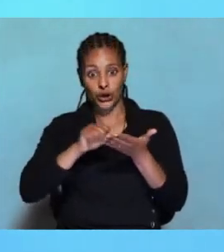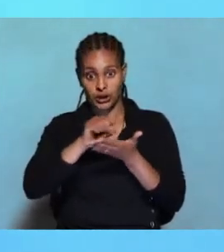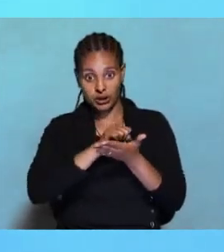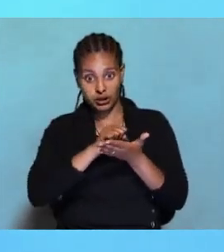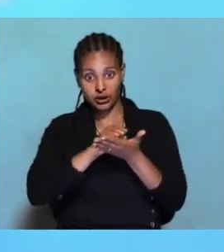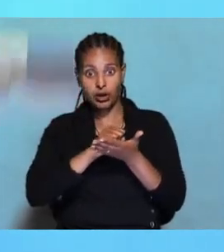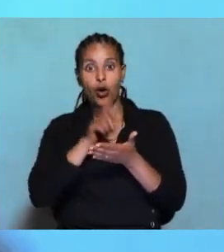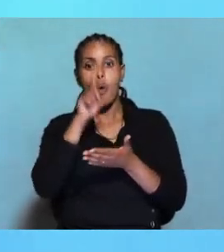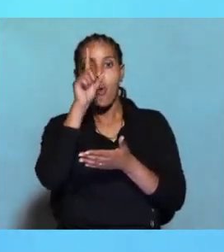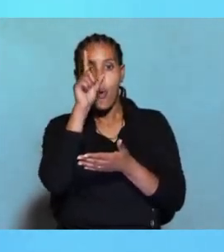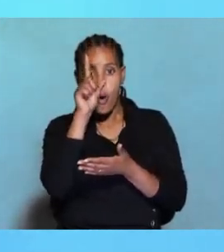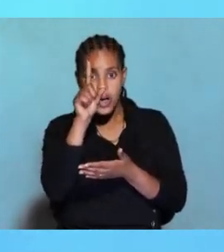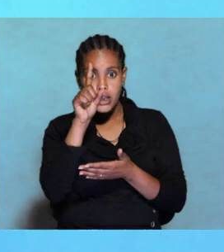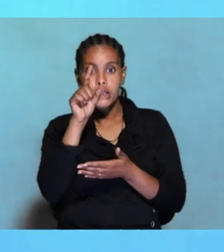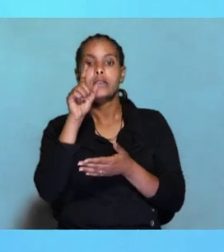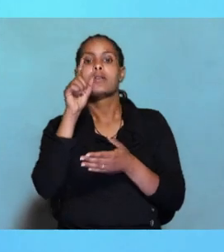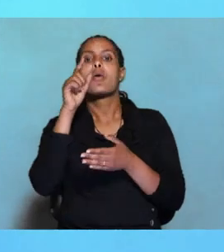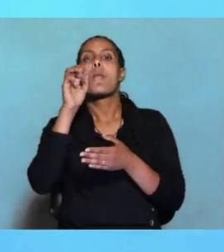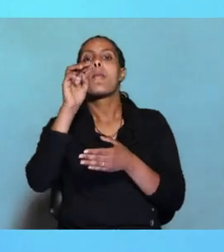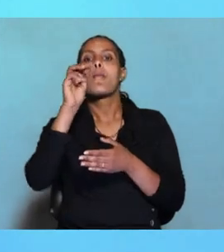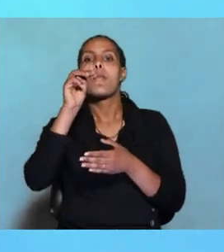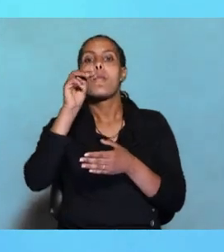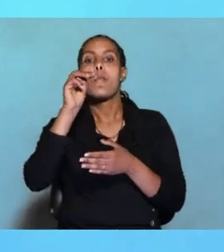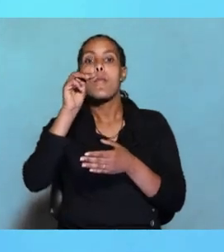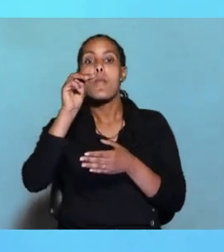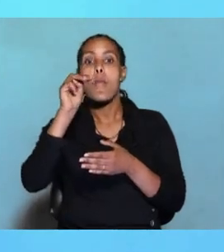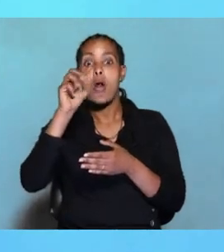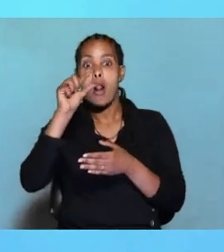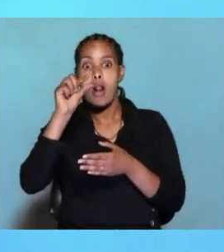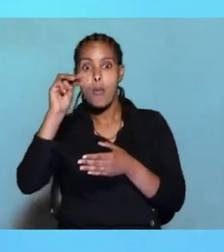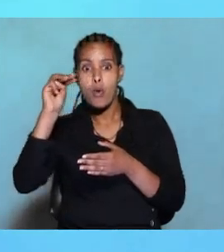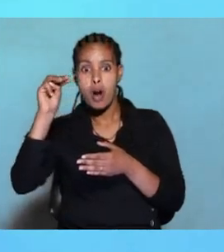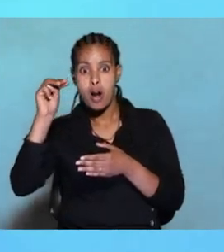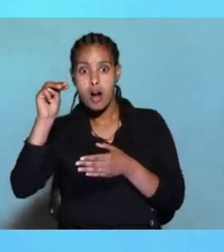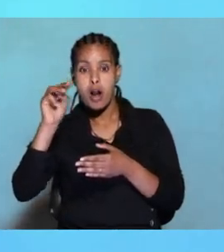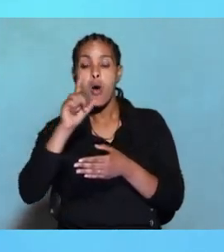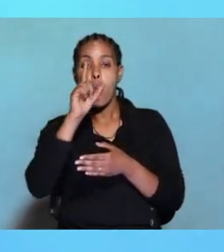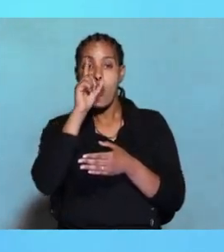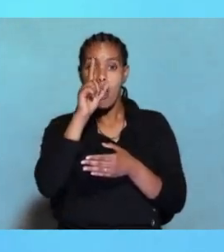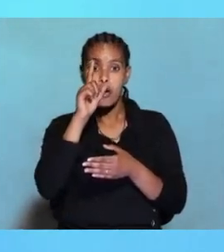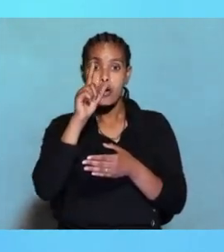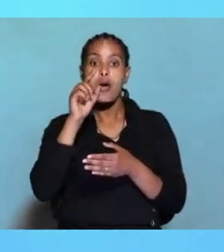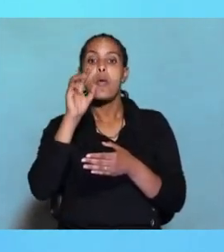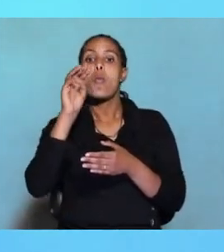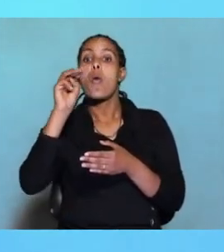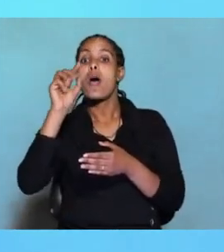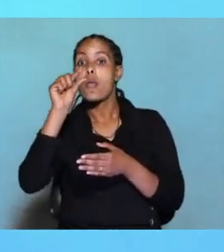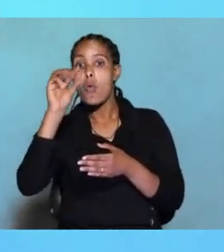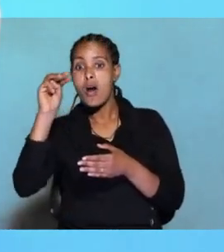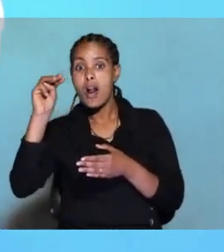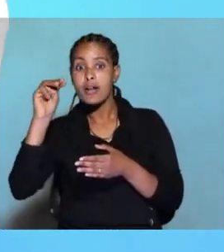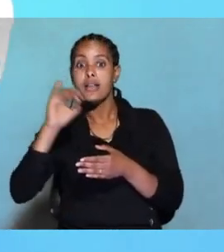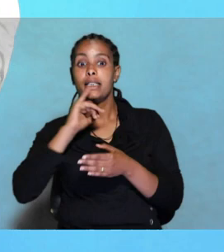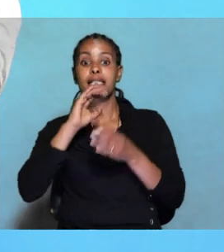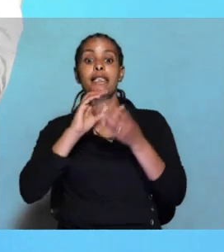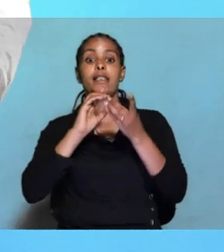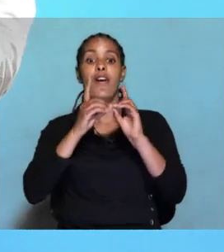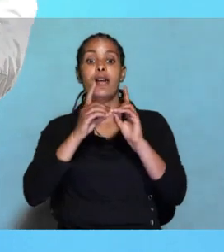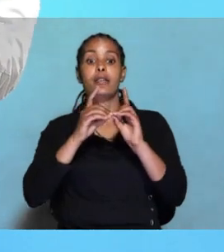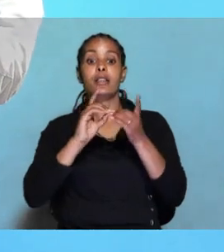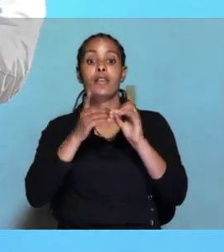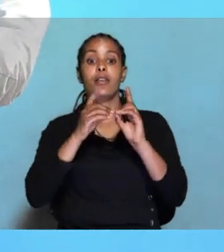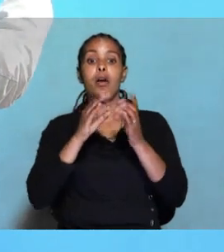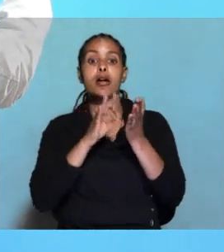solution is 1 molar. As we said, molality is defined as molality